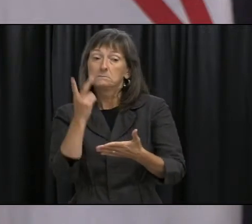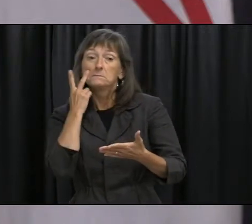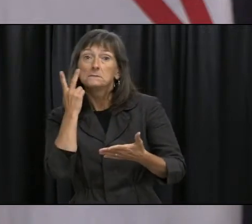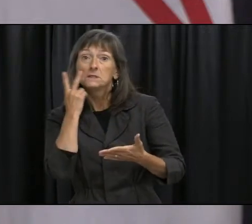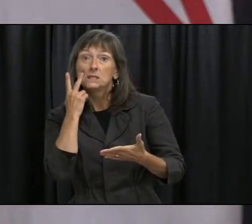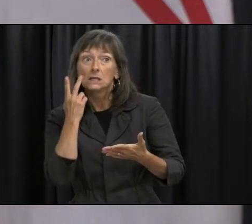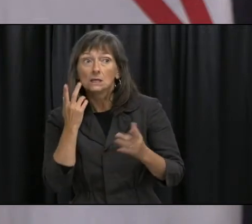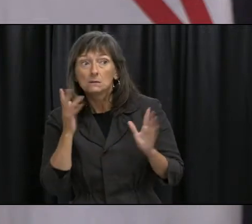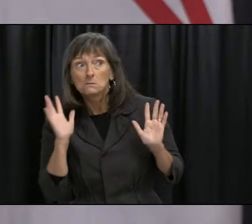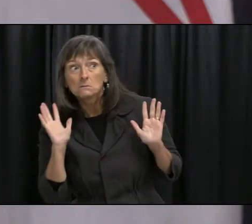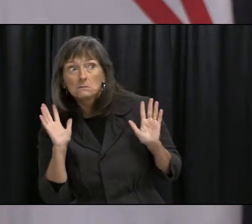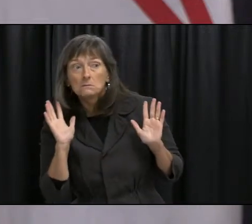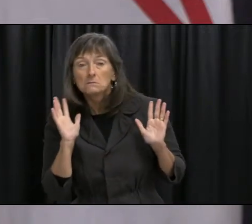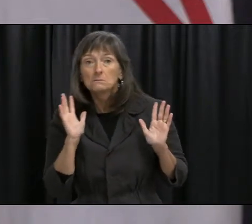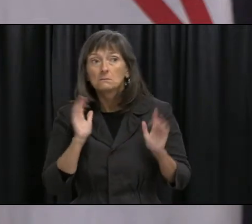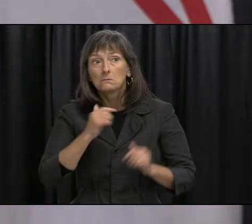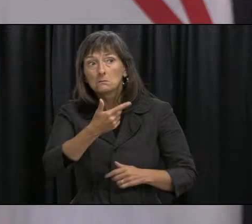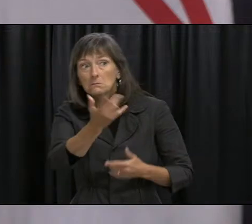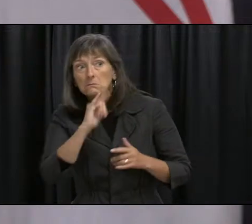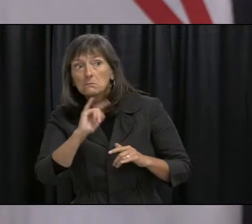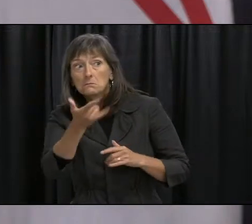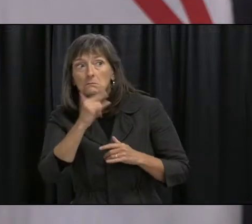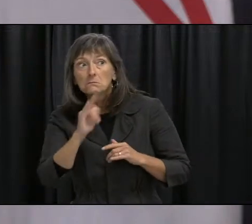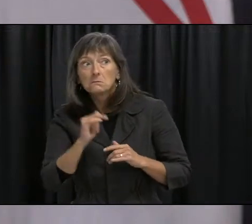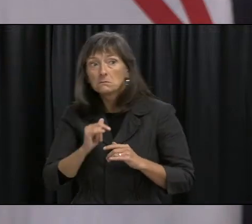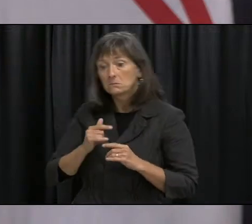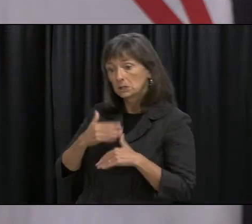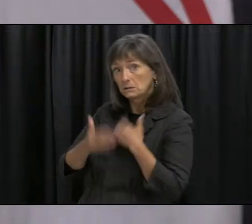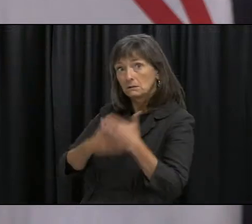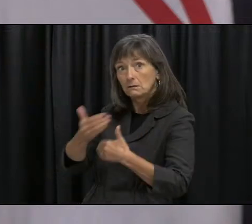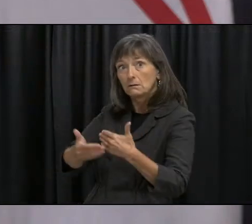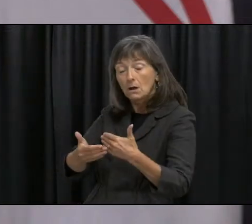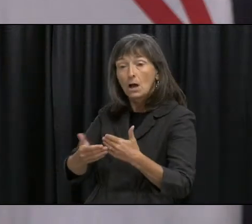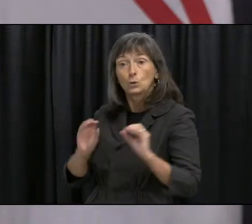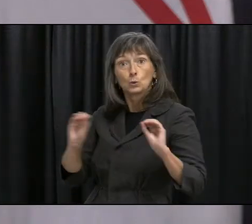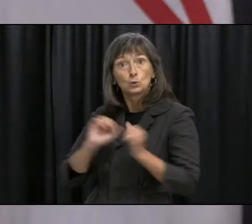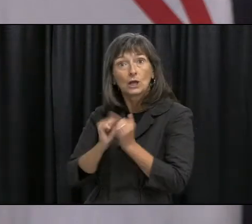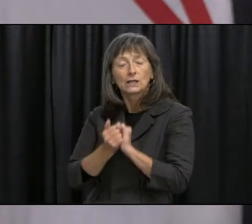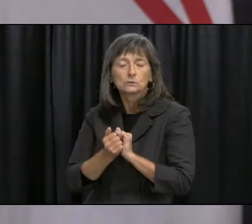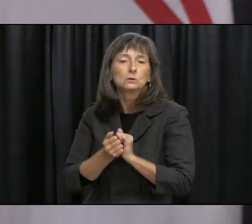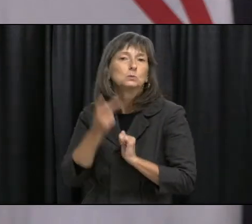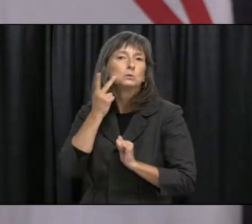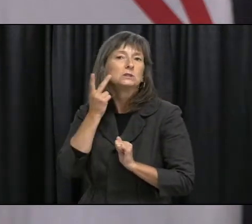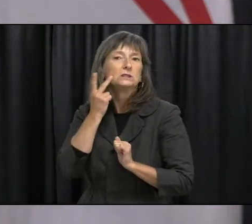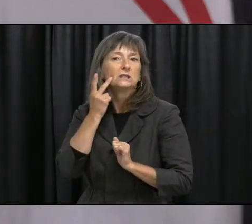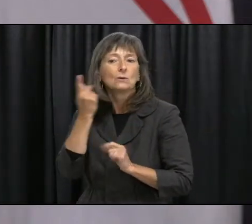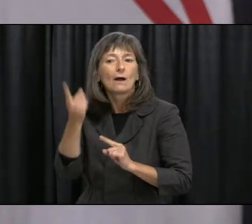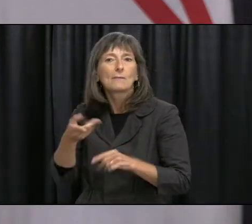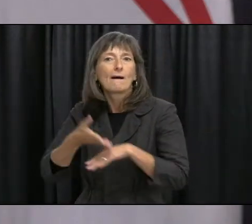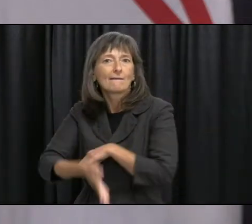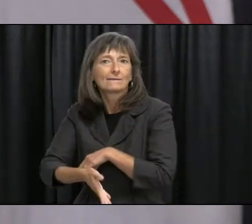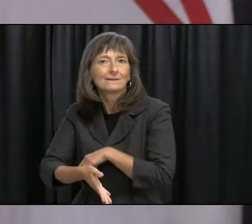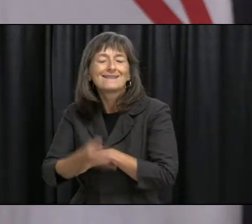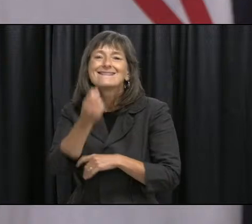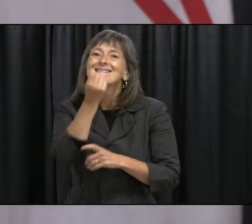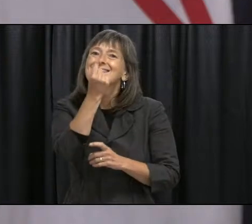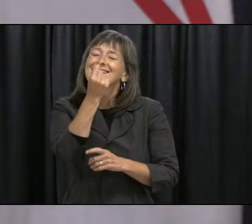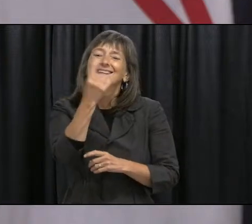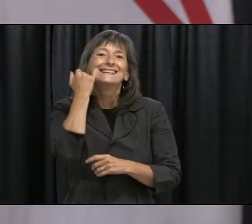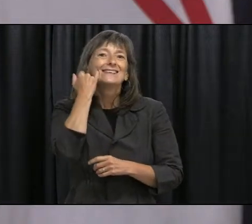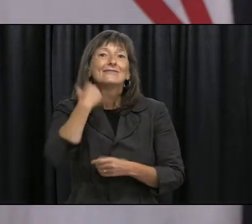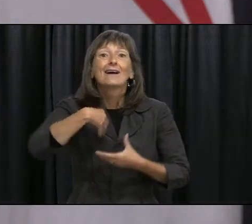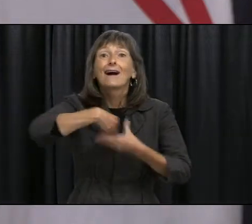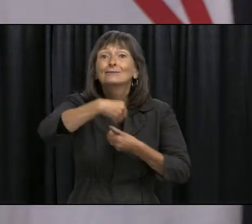place or if enhanced measures need to be reinstated. This change does not apply, unfortunately, to international